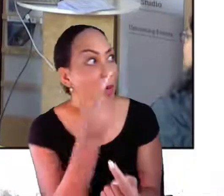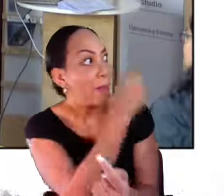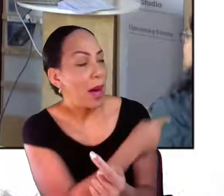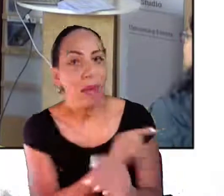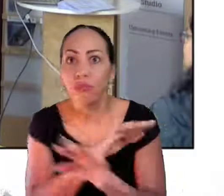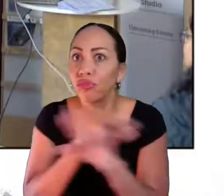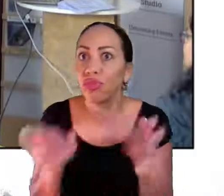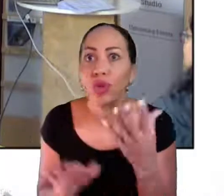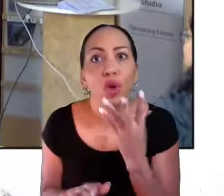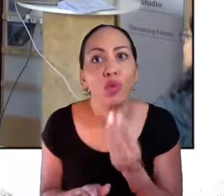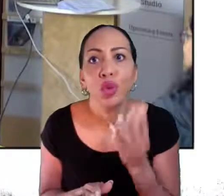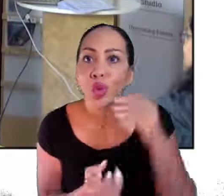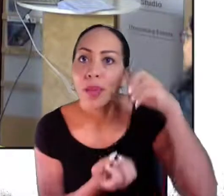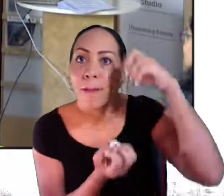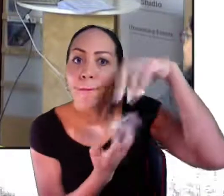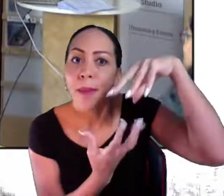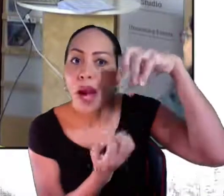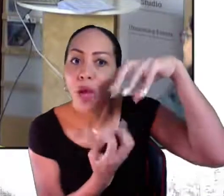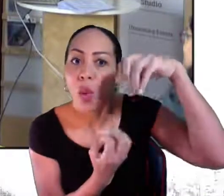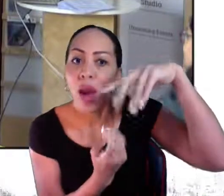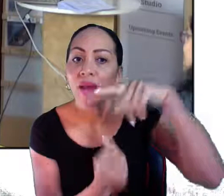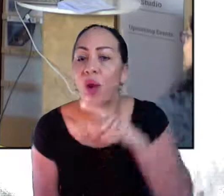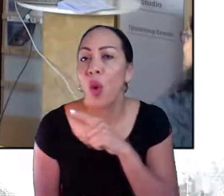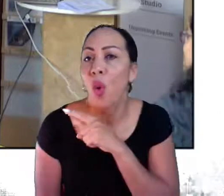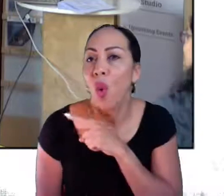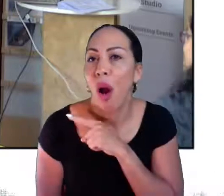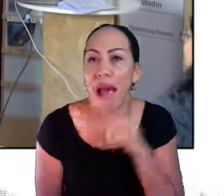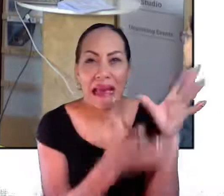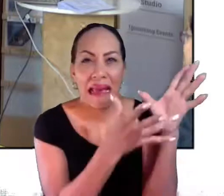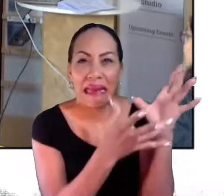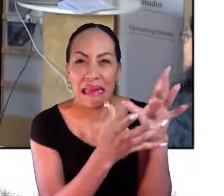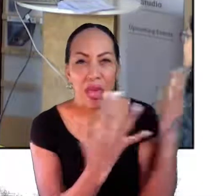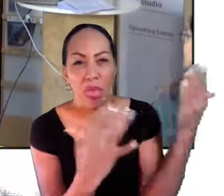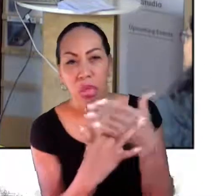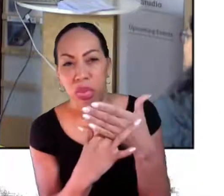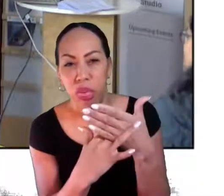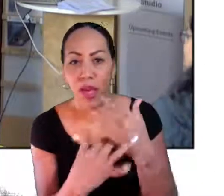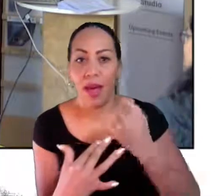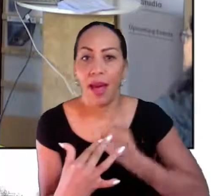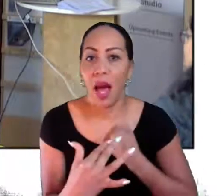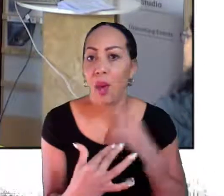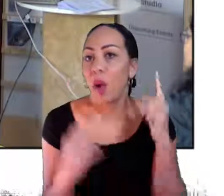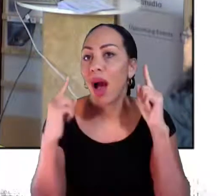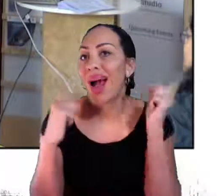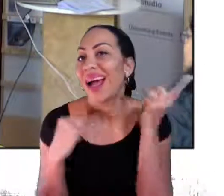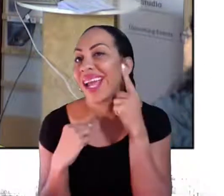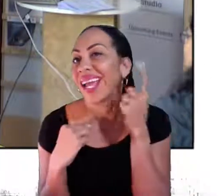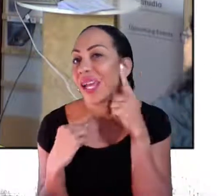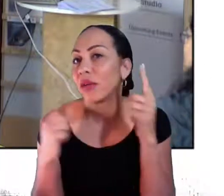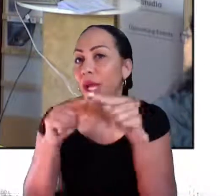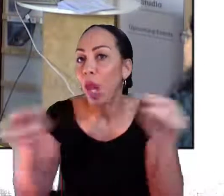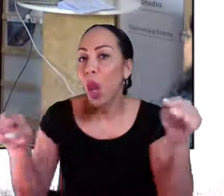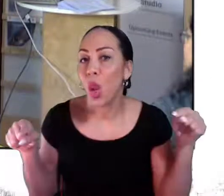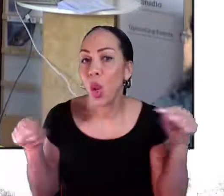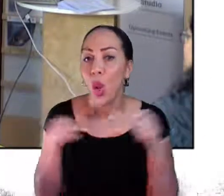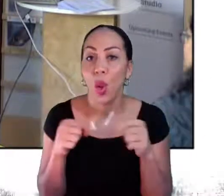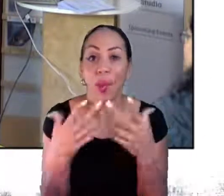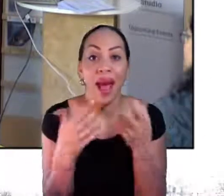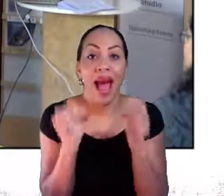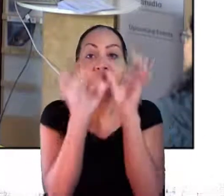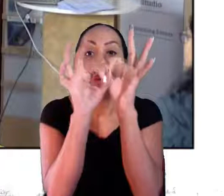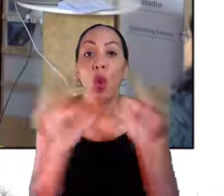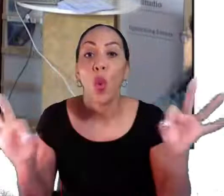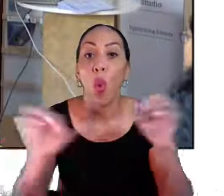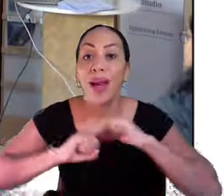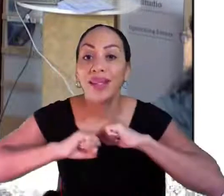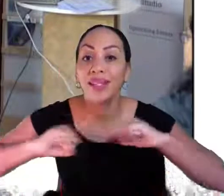that's okay. It interferes with our induction loop. There's a quiet space just over here through the door if you need to take